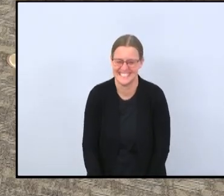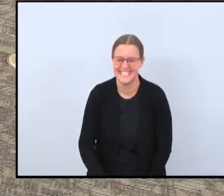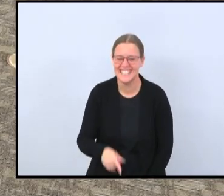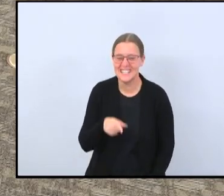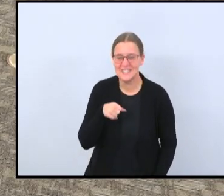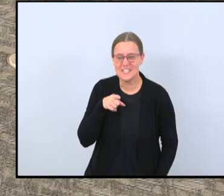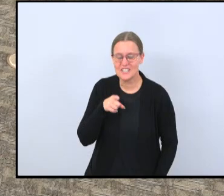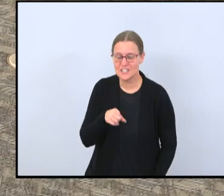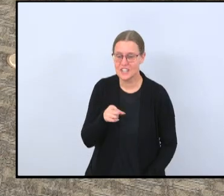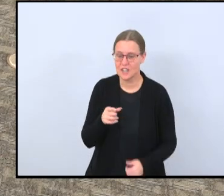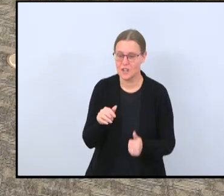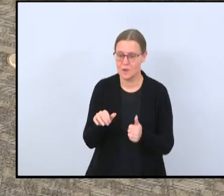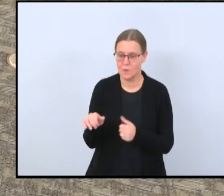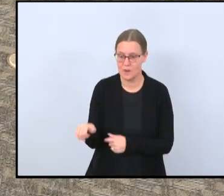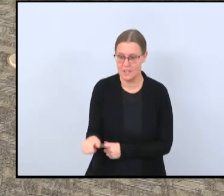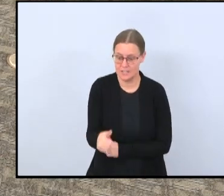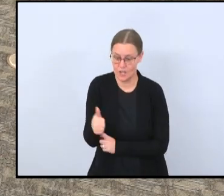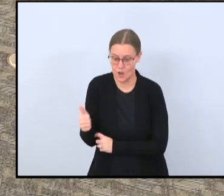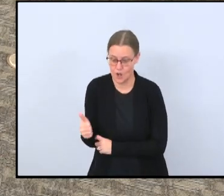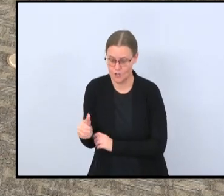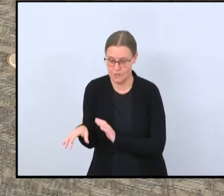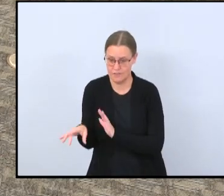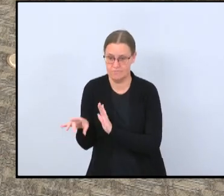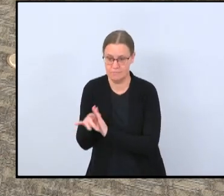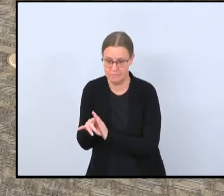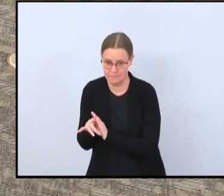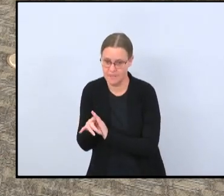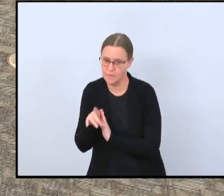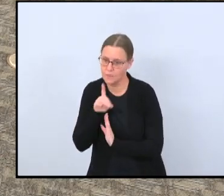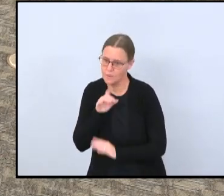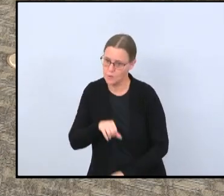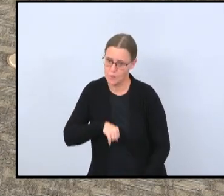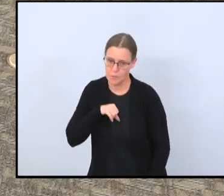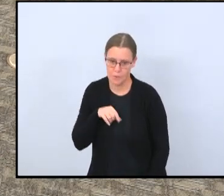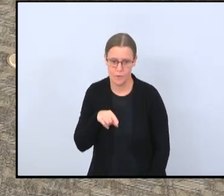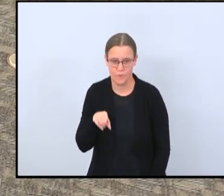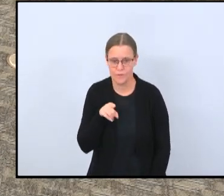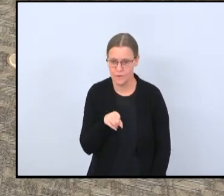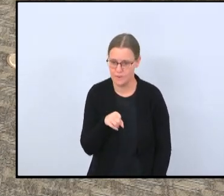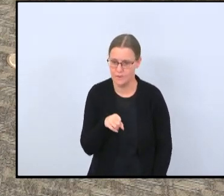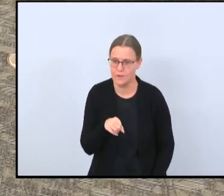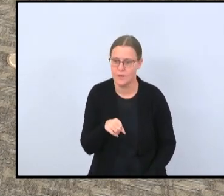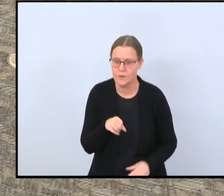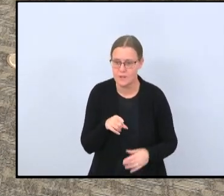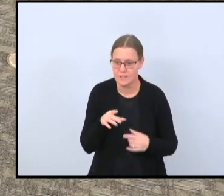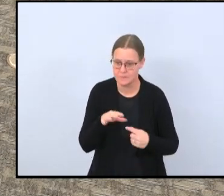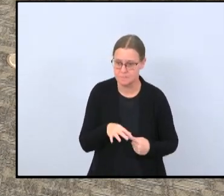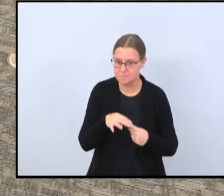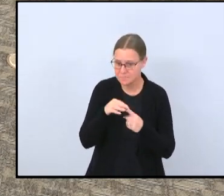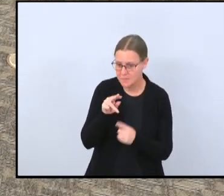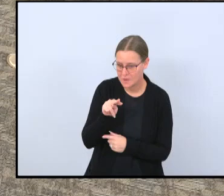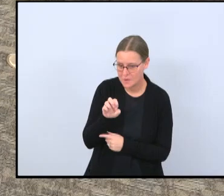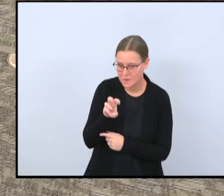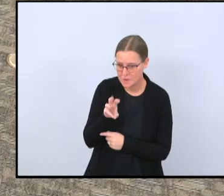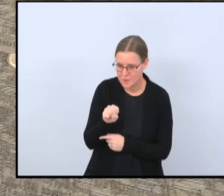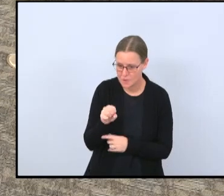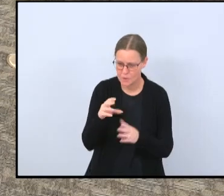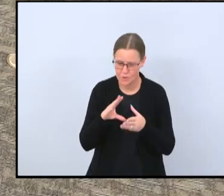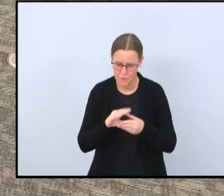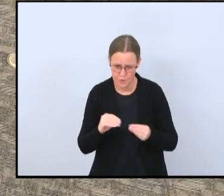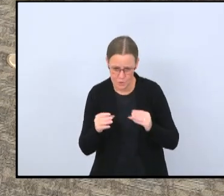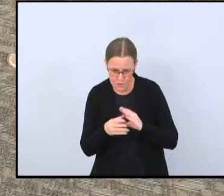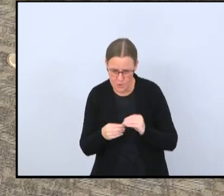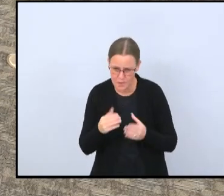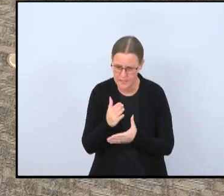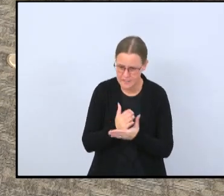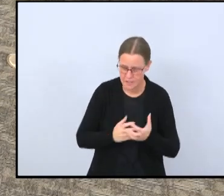Shanasha was an alternate at the state competition, and we could not be more proud. And I will tell you, we did a special news story with these two and just some of the